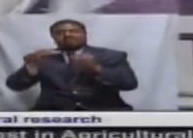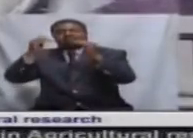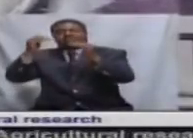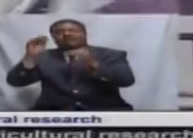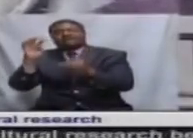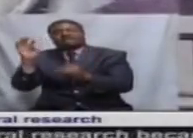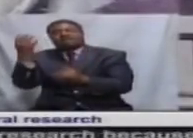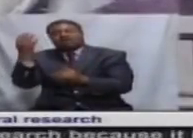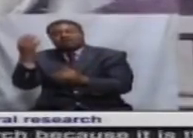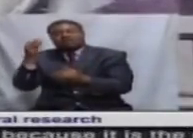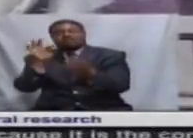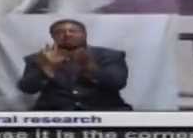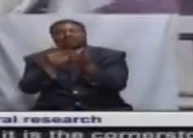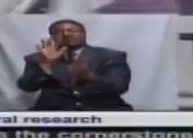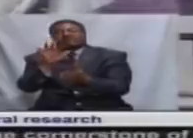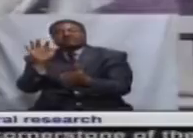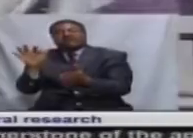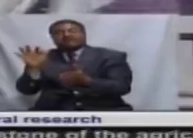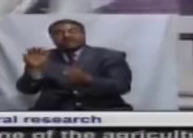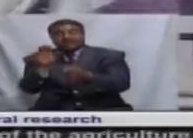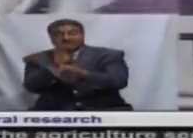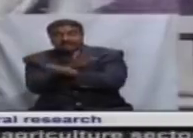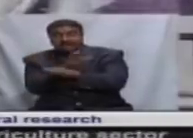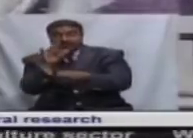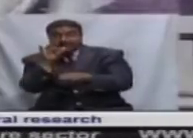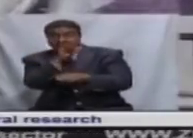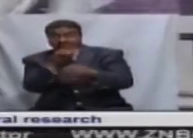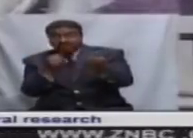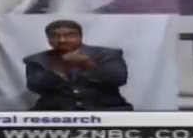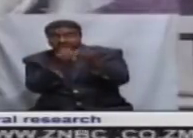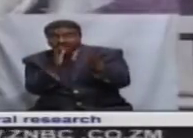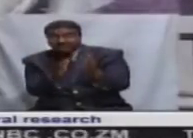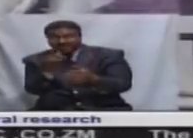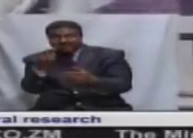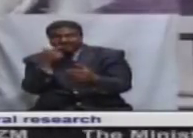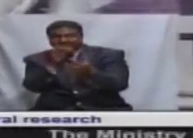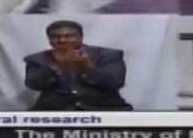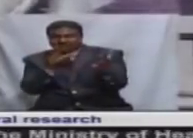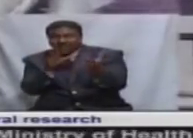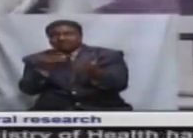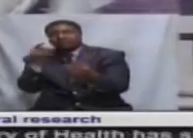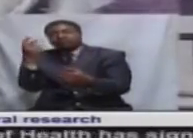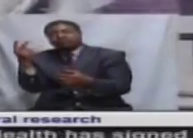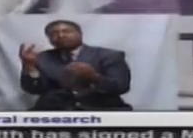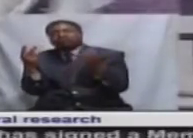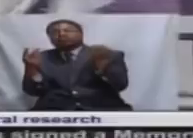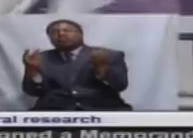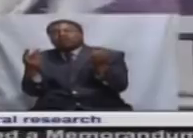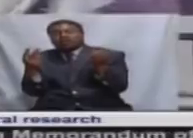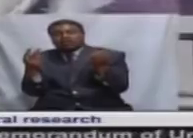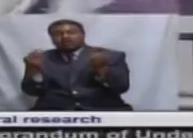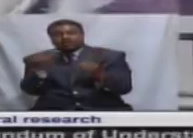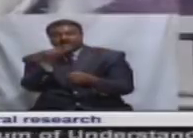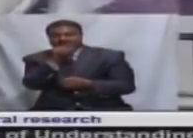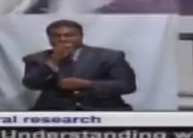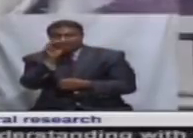improve the picture and sound quality of programming. ZNBC Director of Engineering, Malolela Lusambo, received